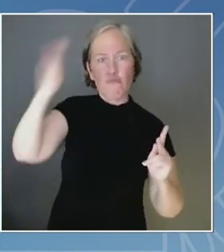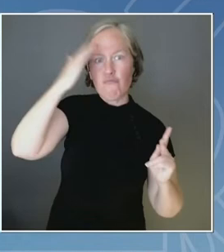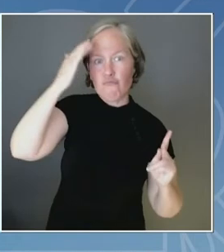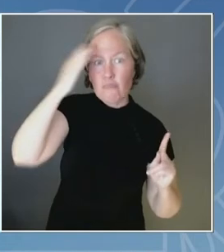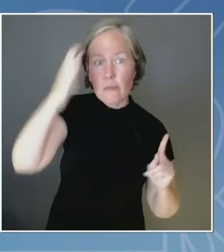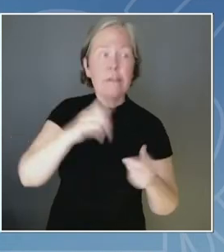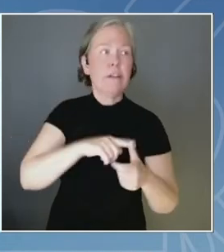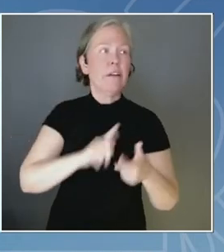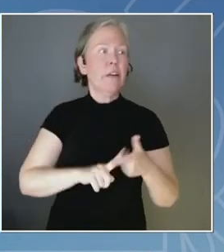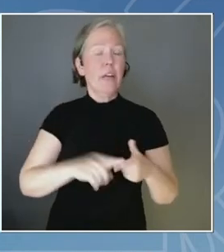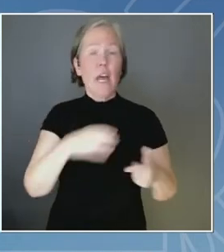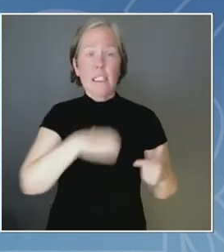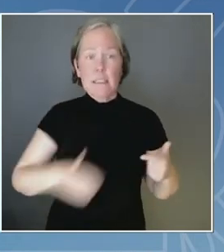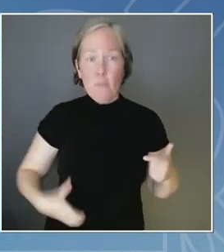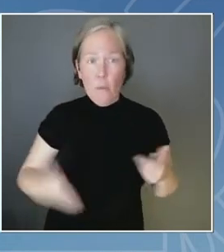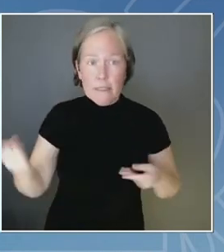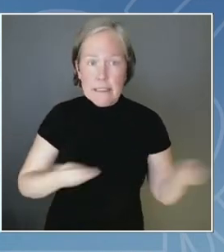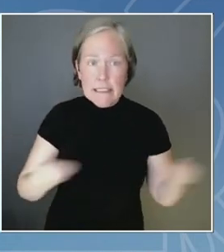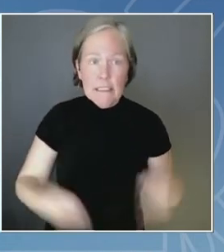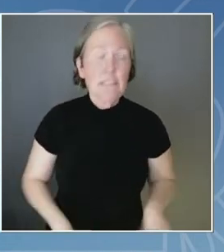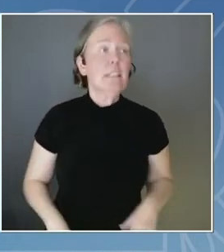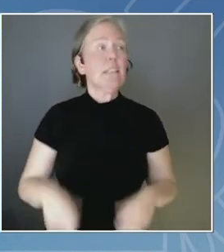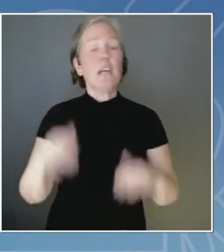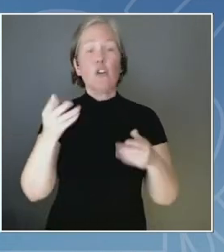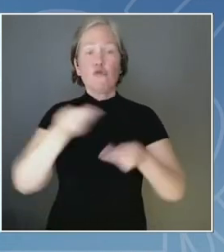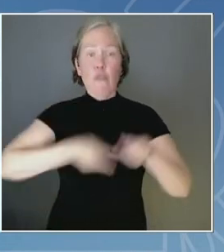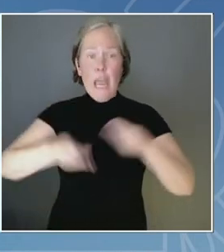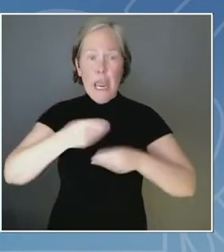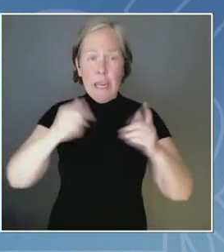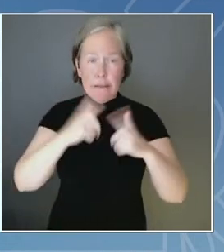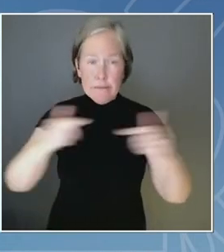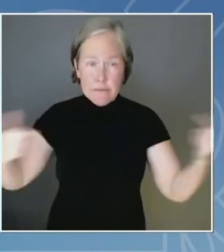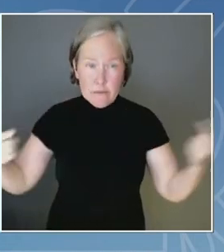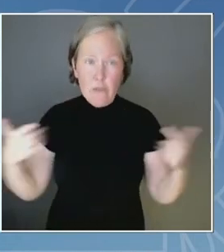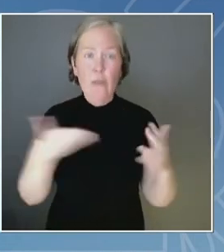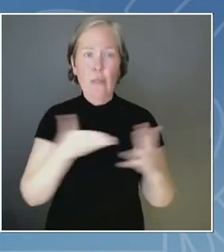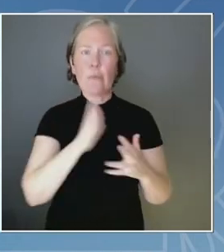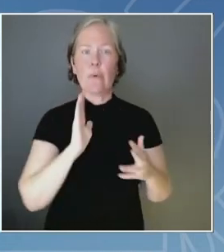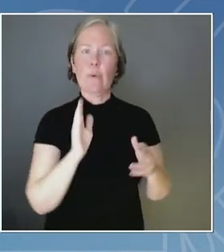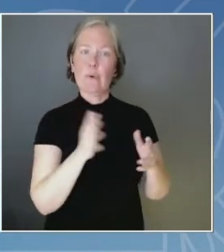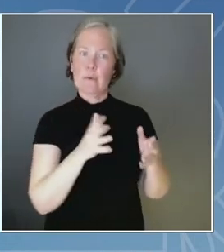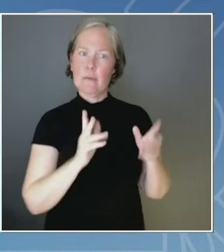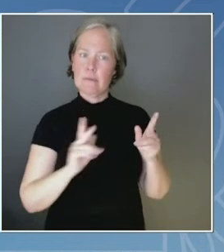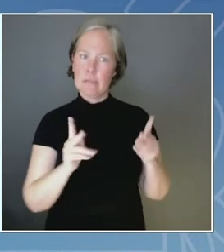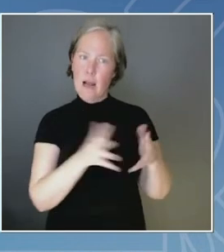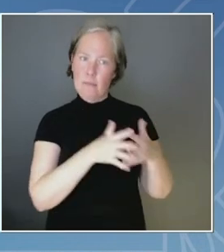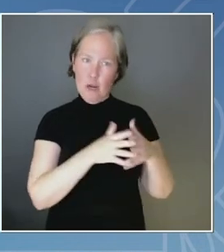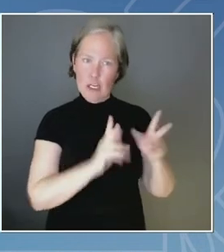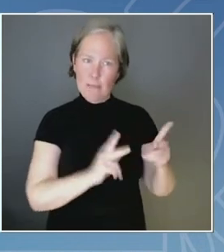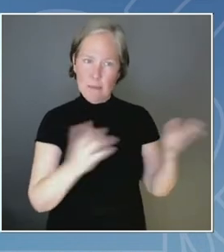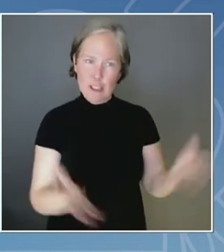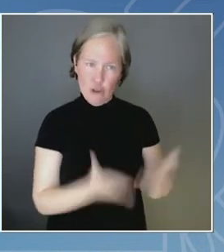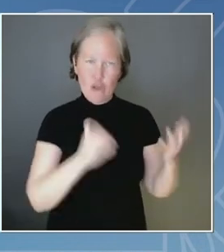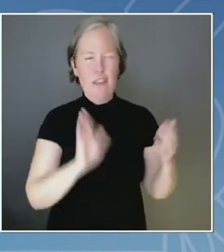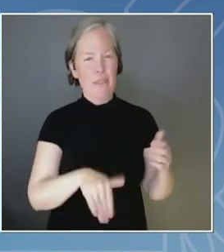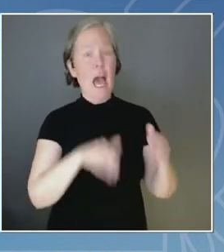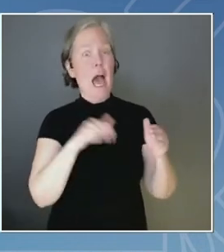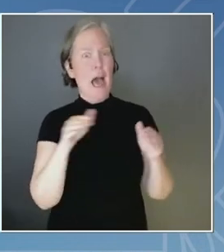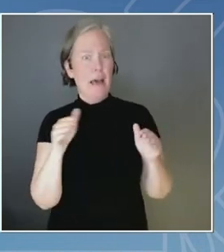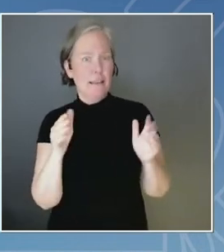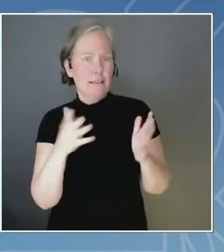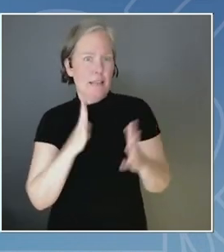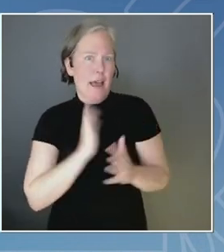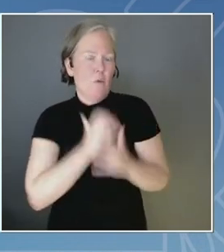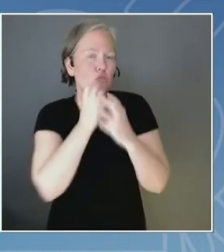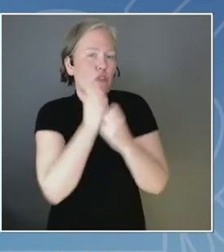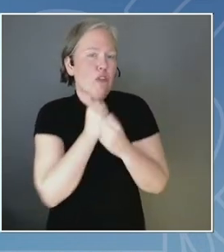And it's these robust people-to-people ties to the diaspora community that is one of our American treasures. Today's conversation